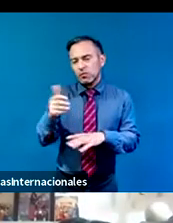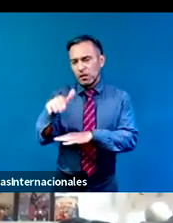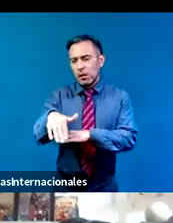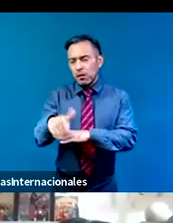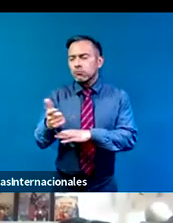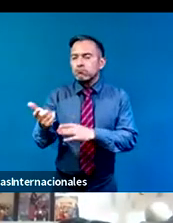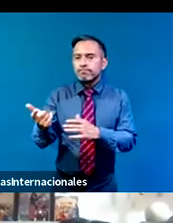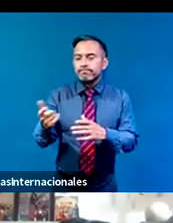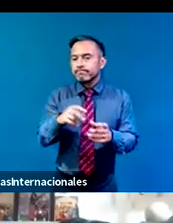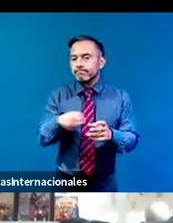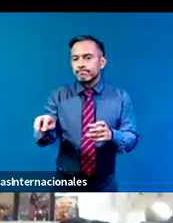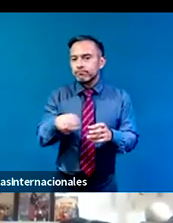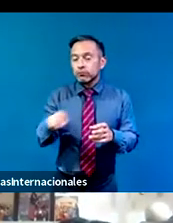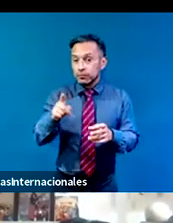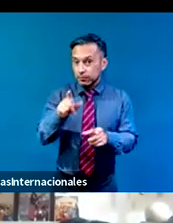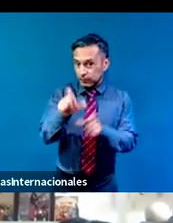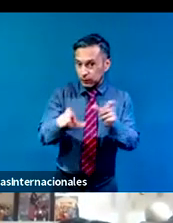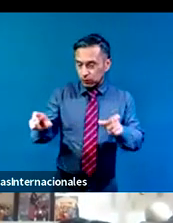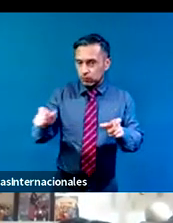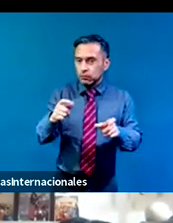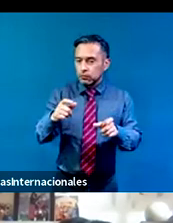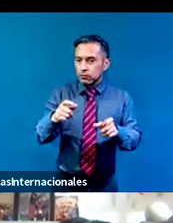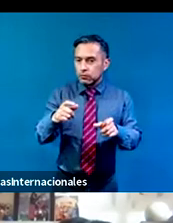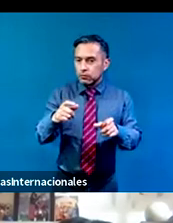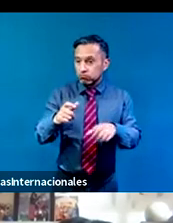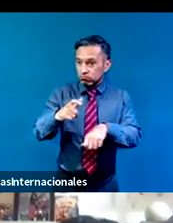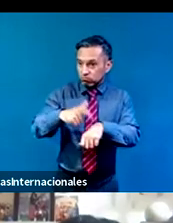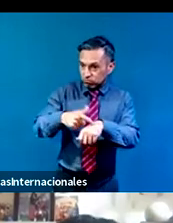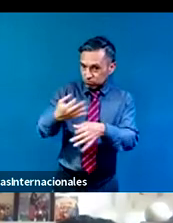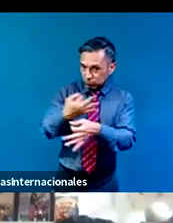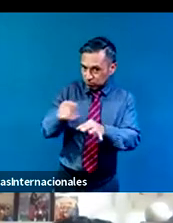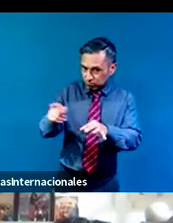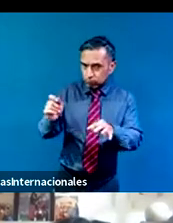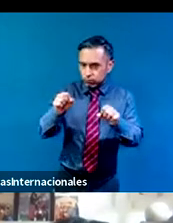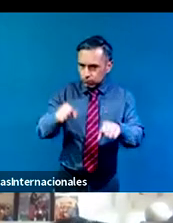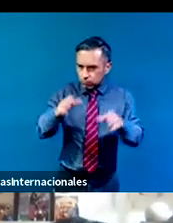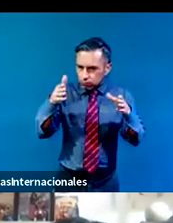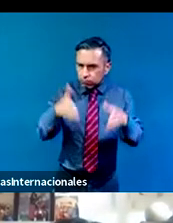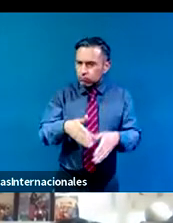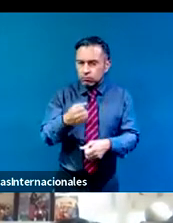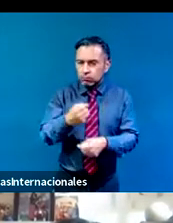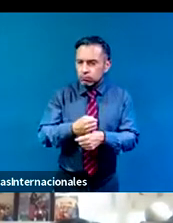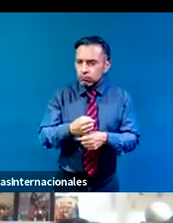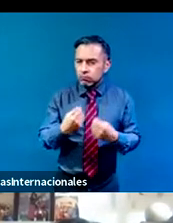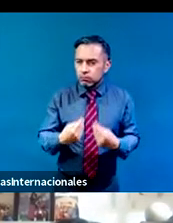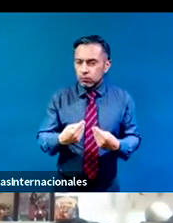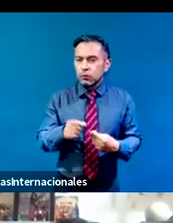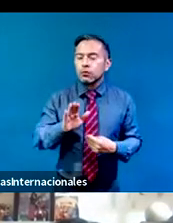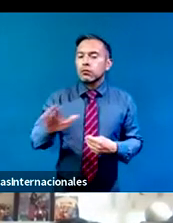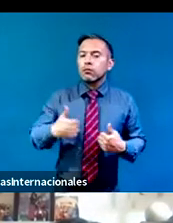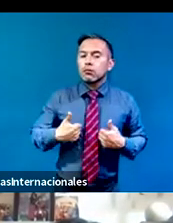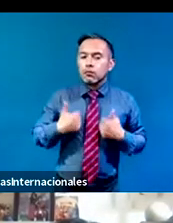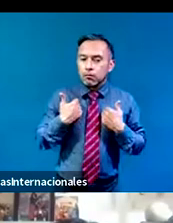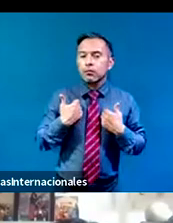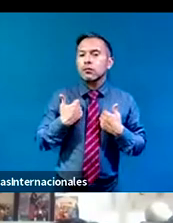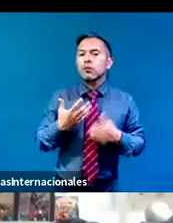hours they're available and that fits their life and broader responsibilities. A third is thinking differently about one person having